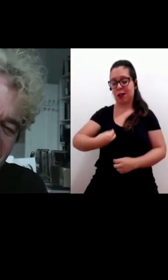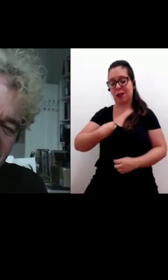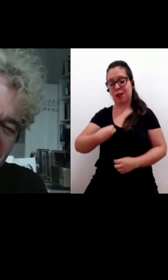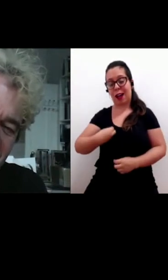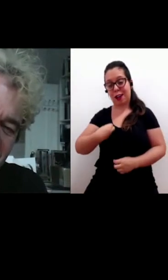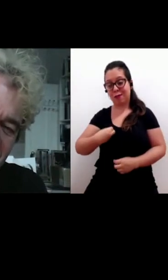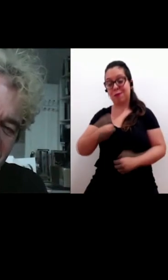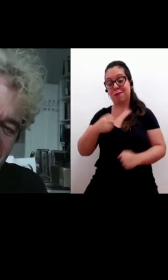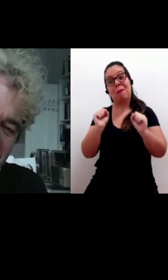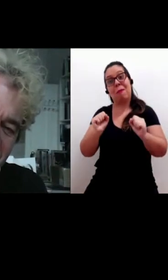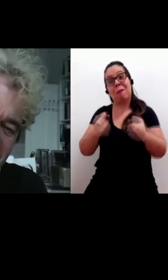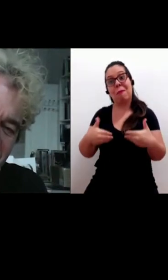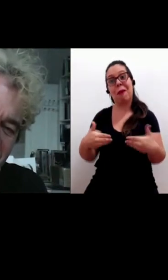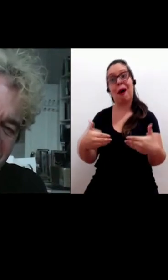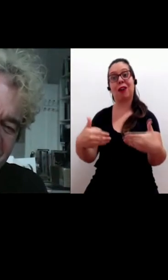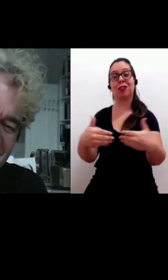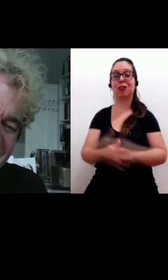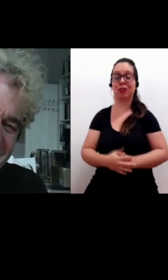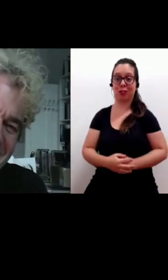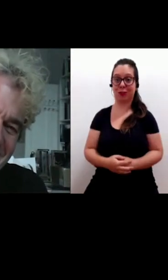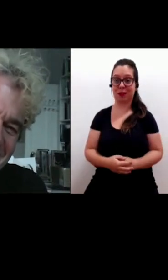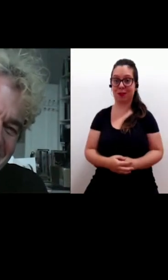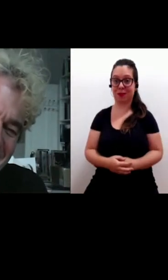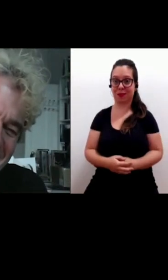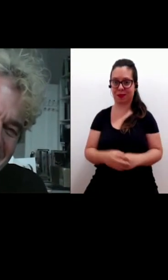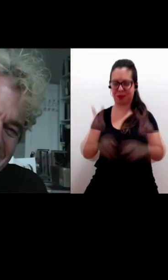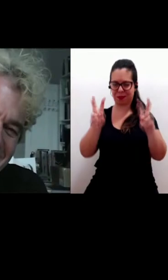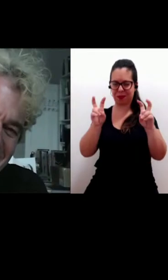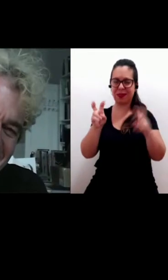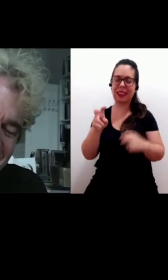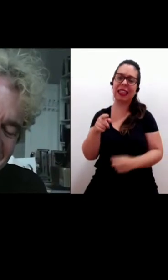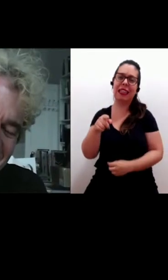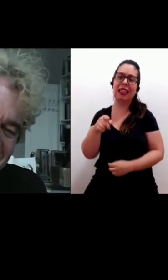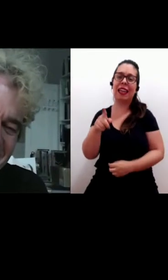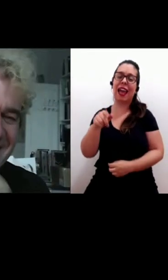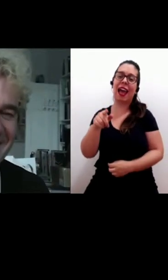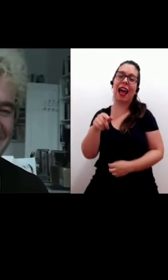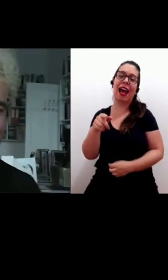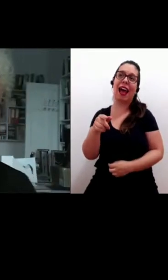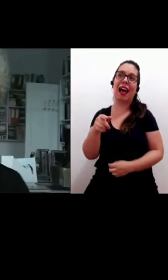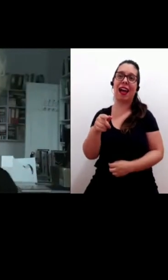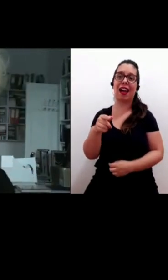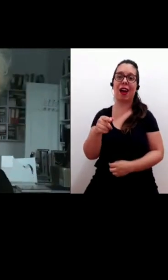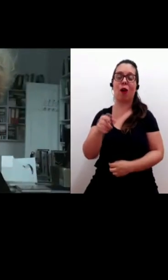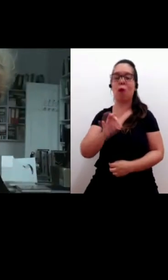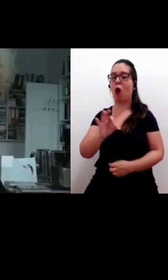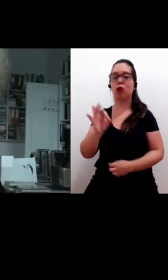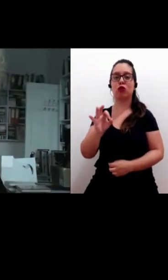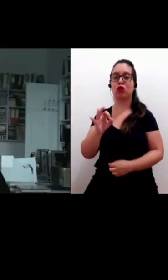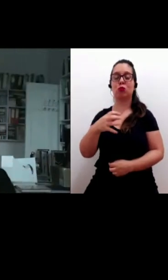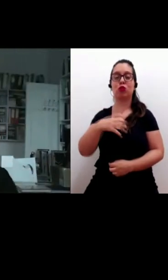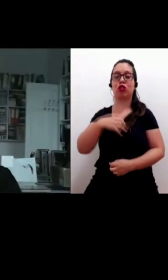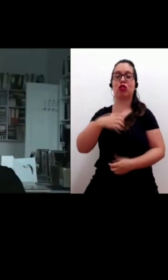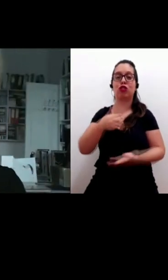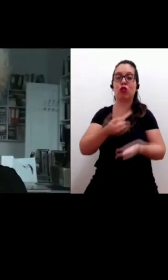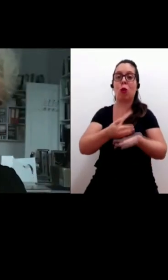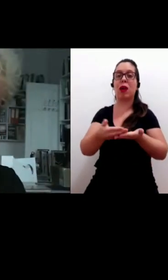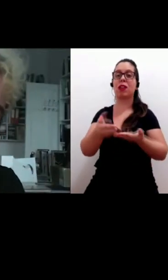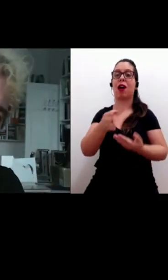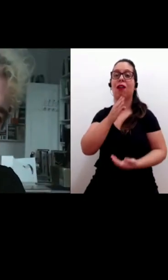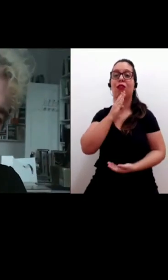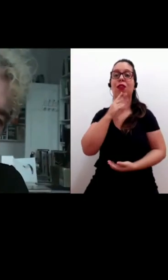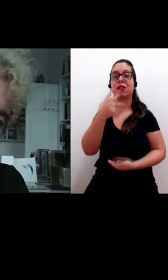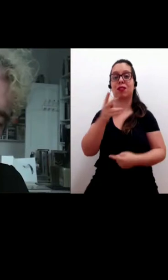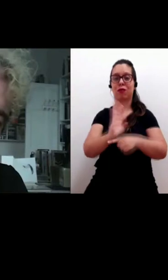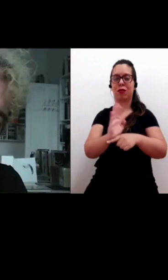I think it's a great introduction to your work, if you want to say, if I may say that. I think it's one of your least seen films, but it's